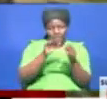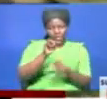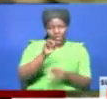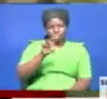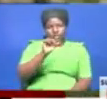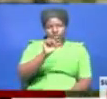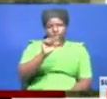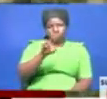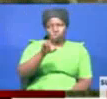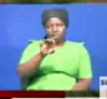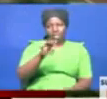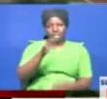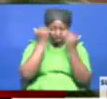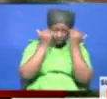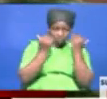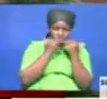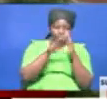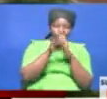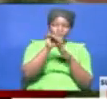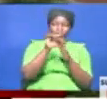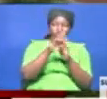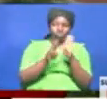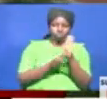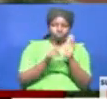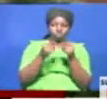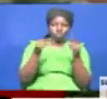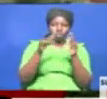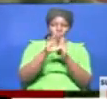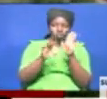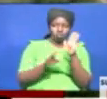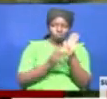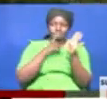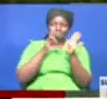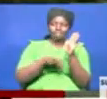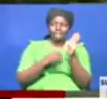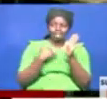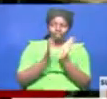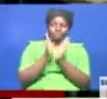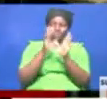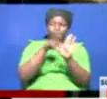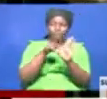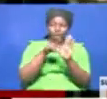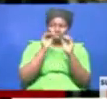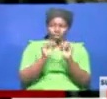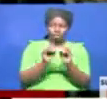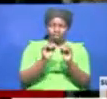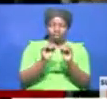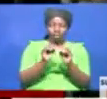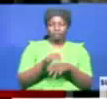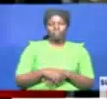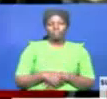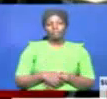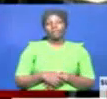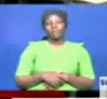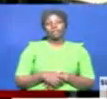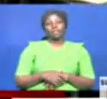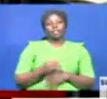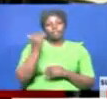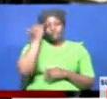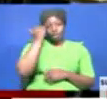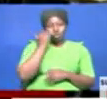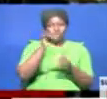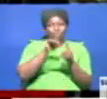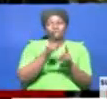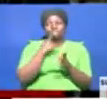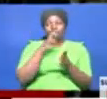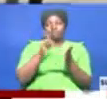court found the rules to be unconstitutional, citing lack of public participation in their creation. The court further said the move